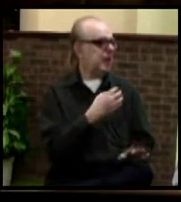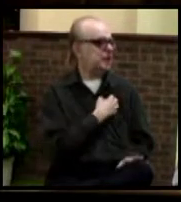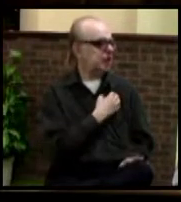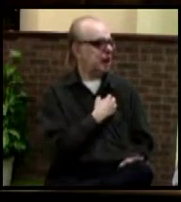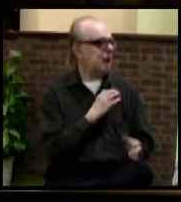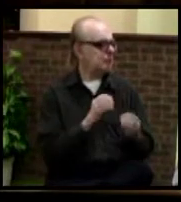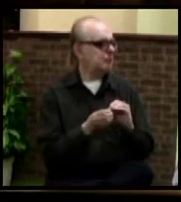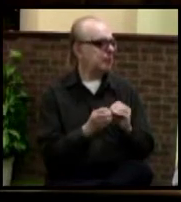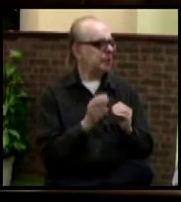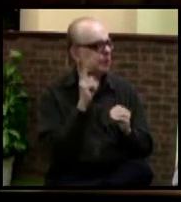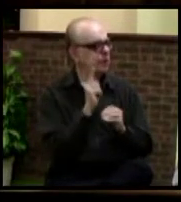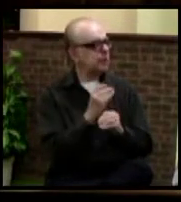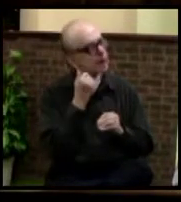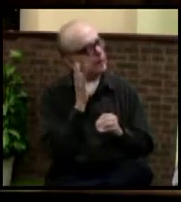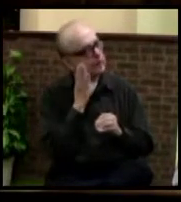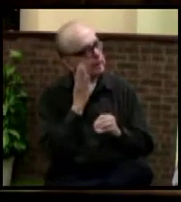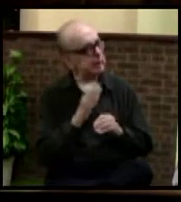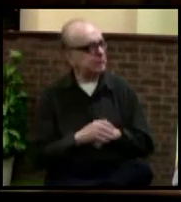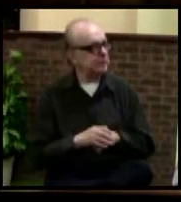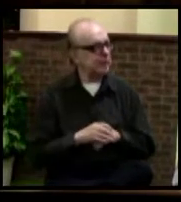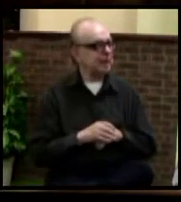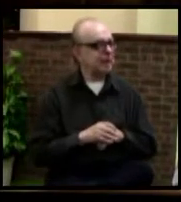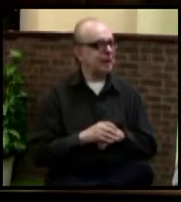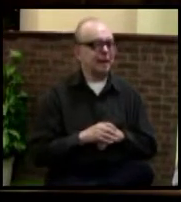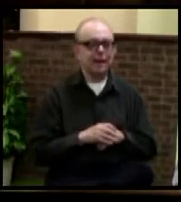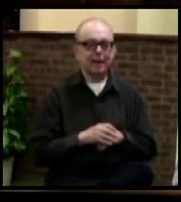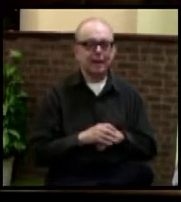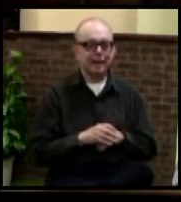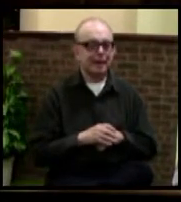watch Adam 12.